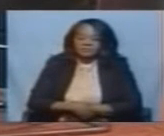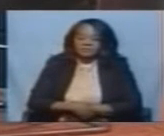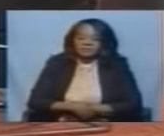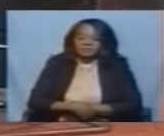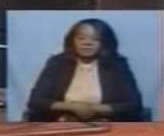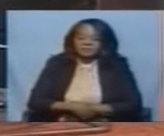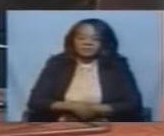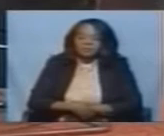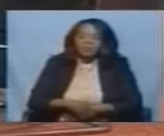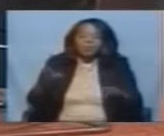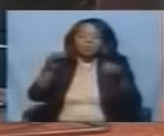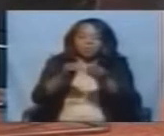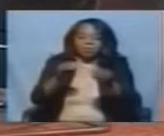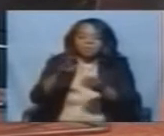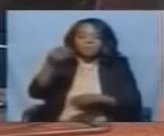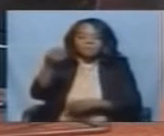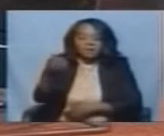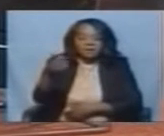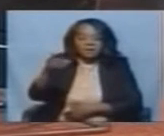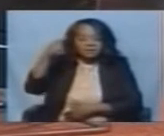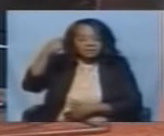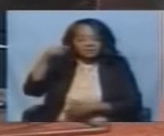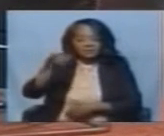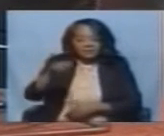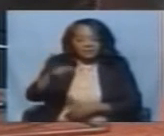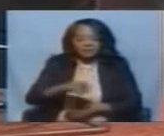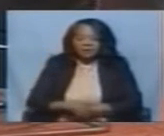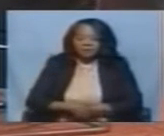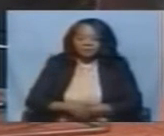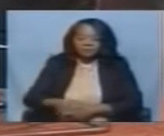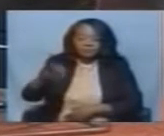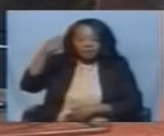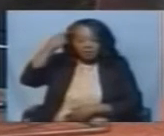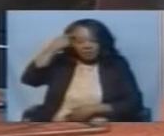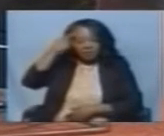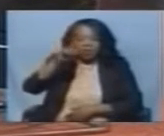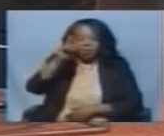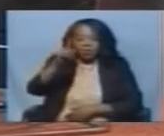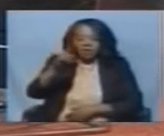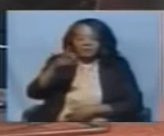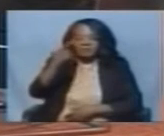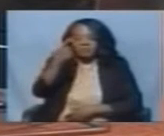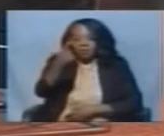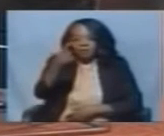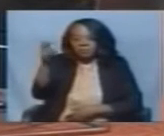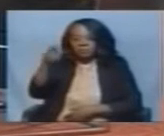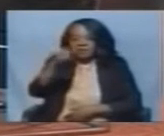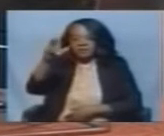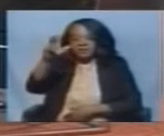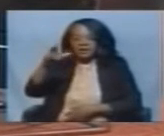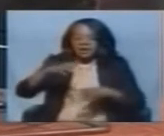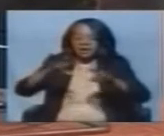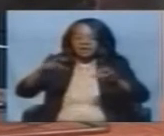for a small amount of money, and government would not build a 1x3 classroom block in a rural area for a huge amount of